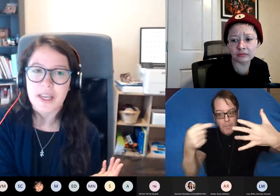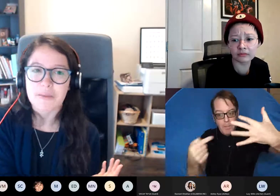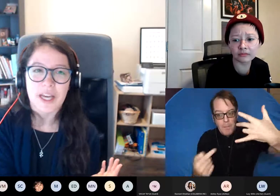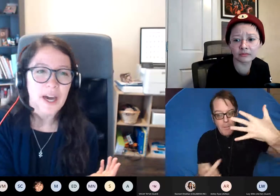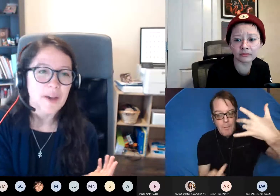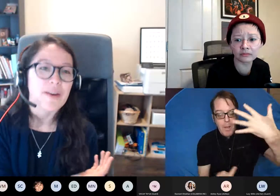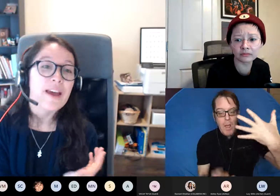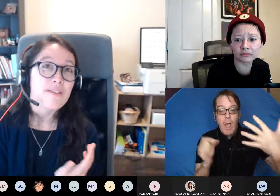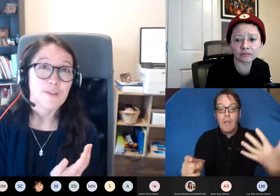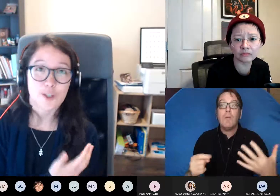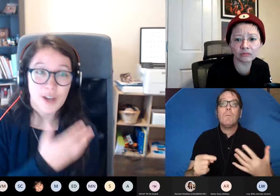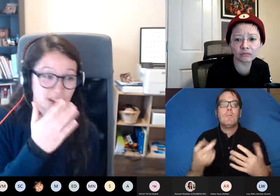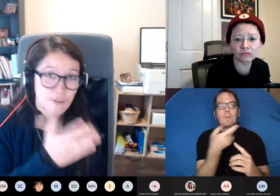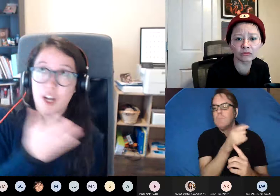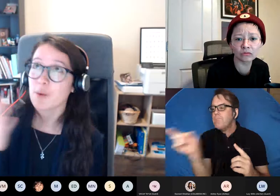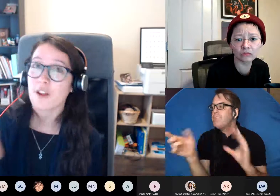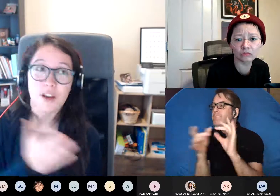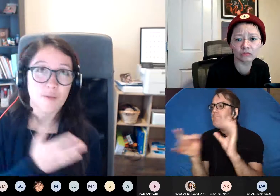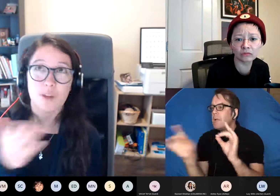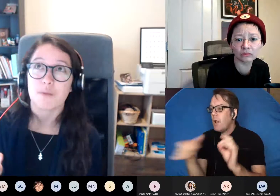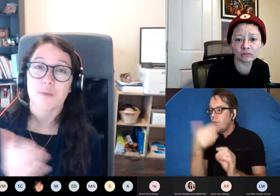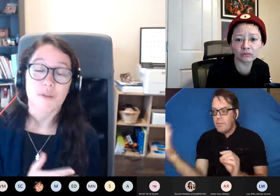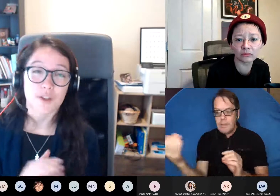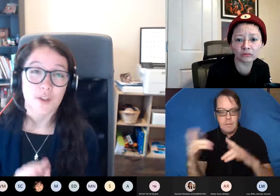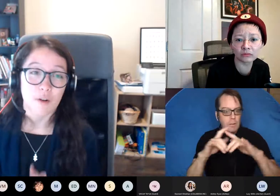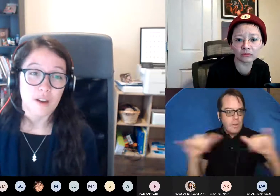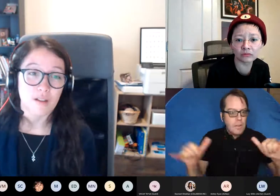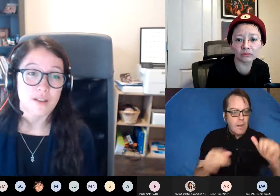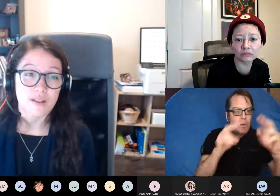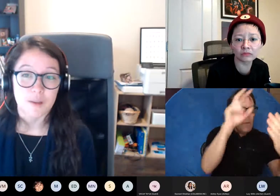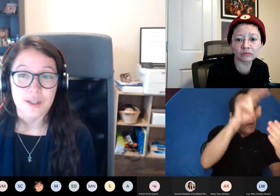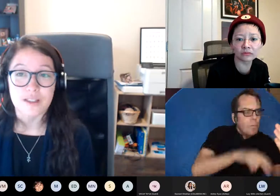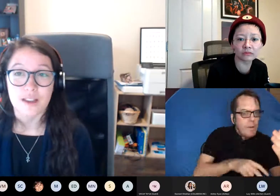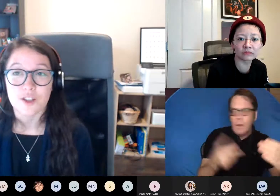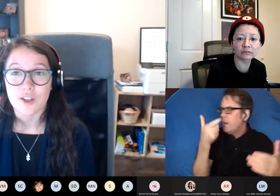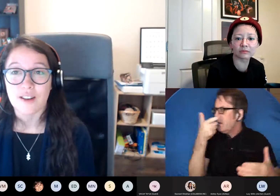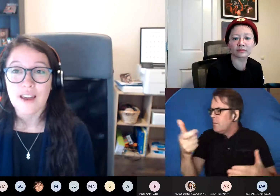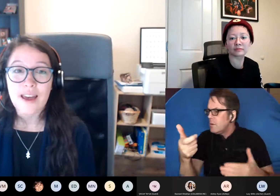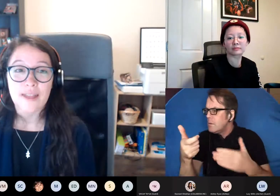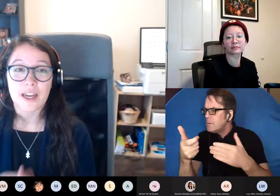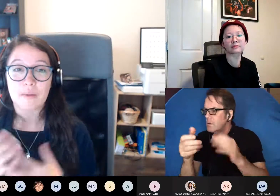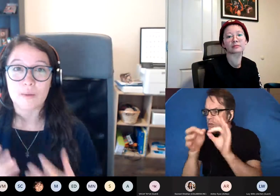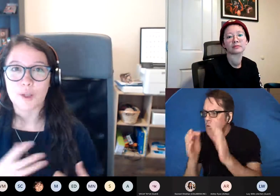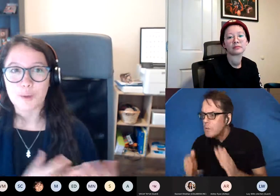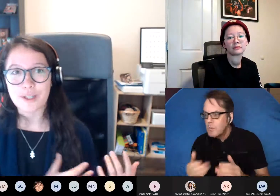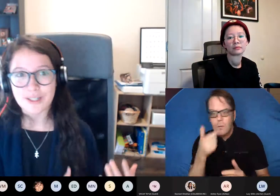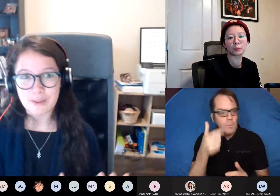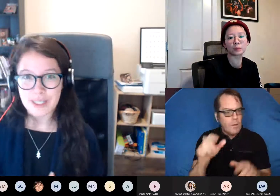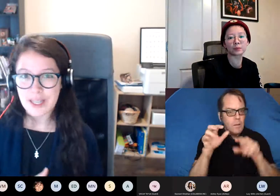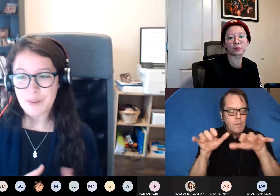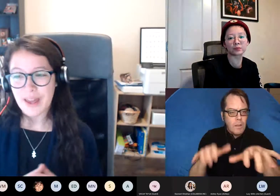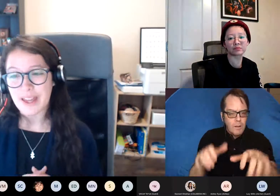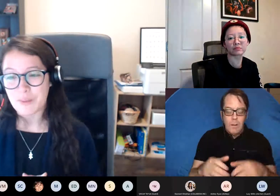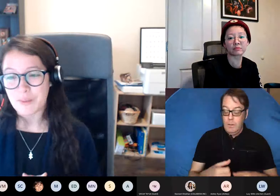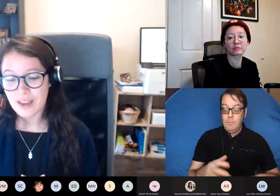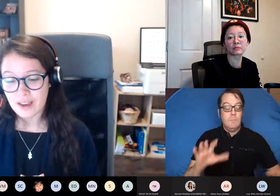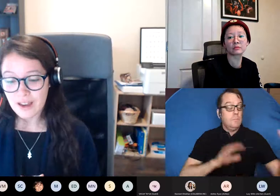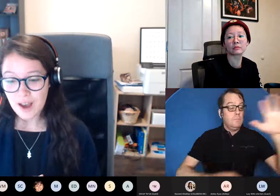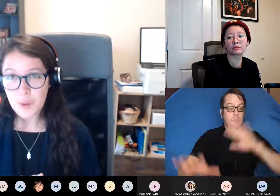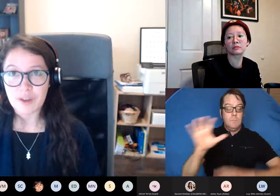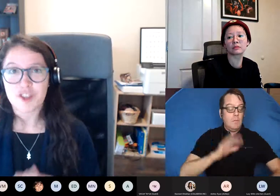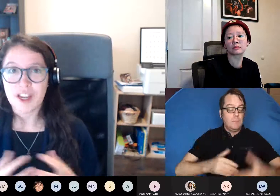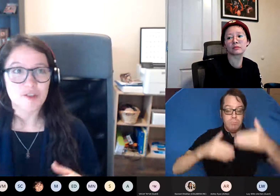at the same time that they're trying to follow along and read both so they don't get lost in the presentation, that can be really burdensome to them, and it